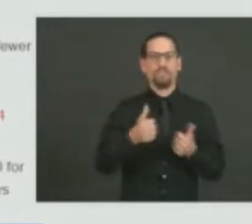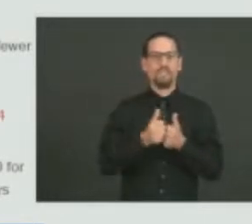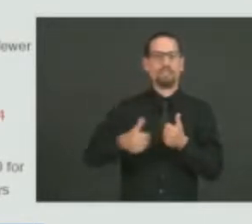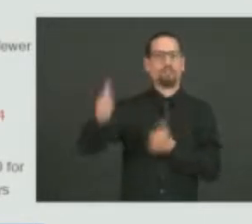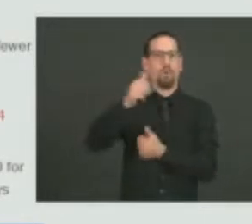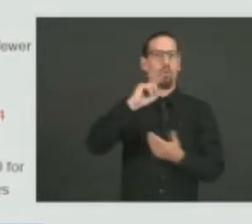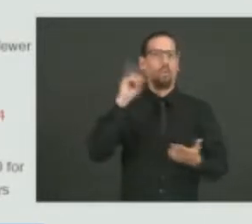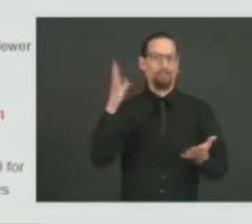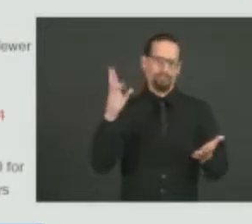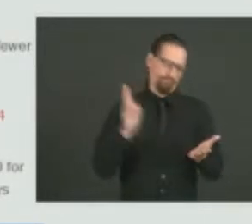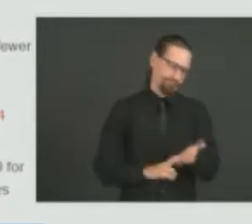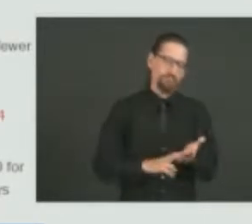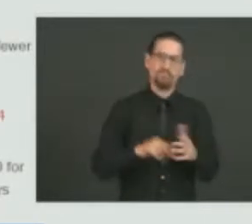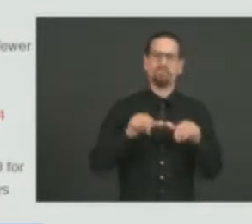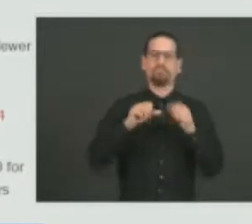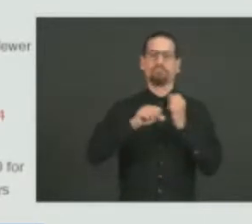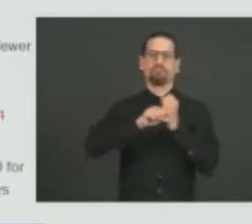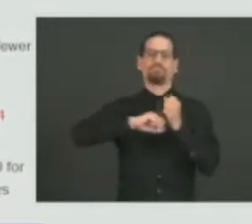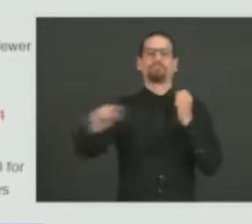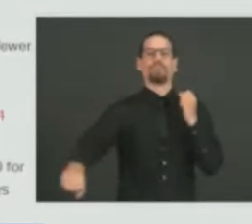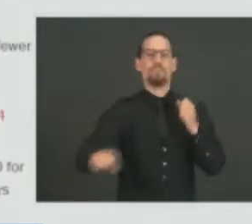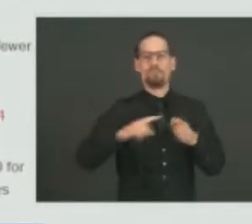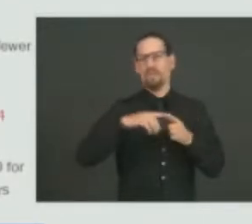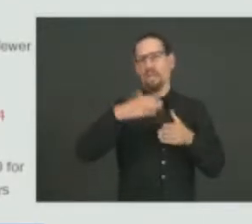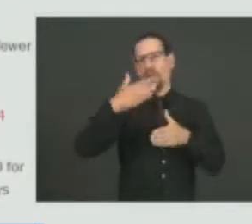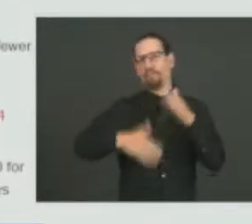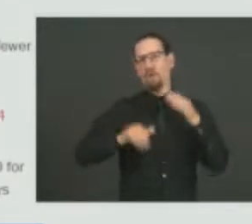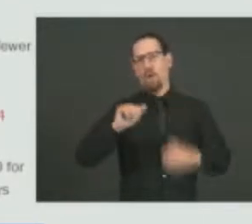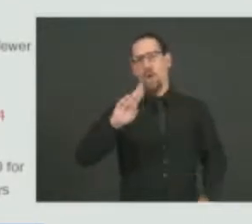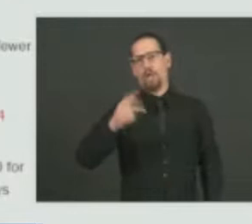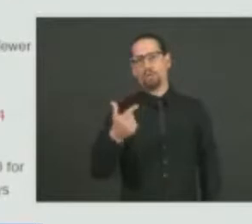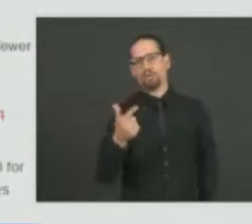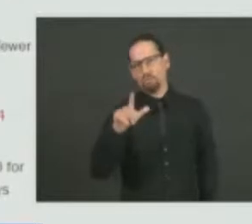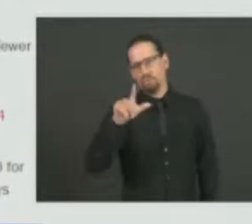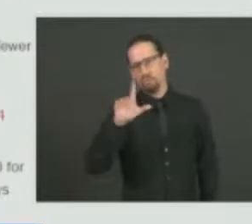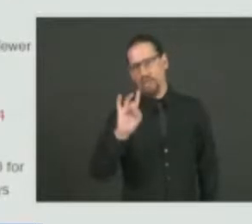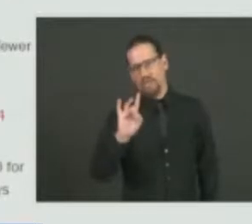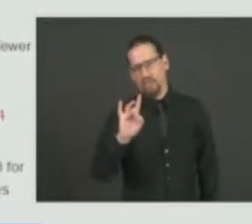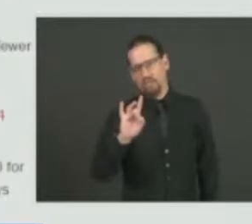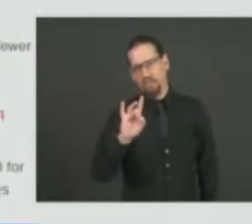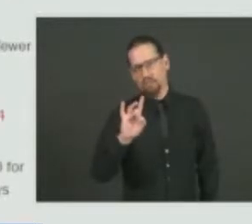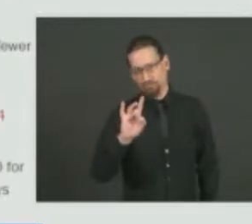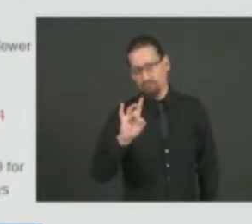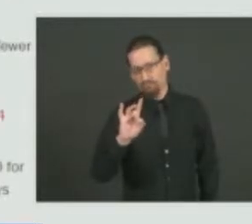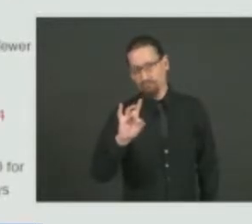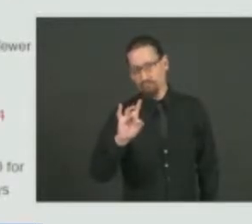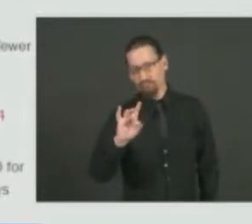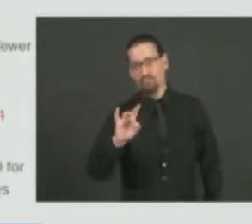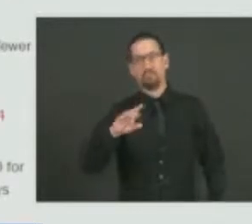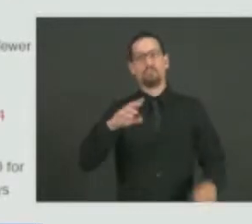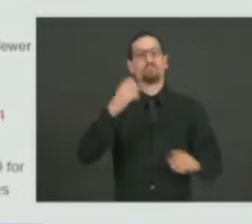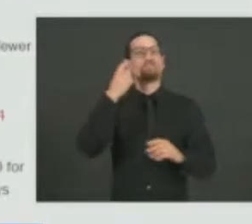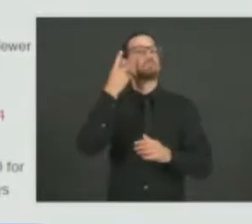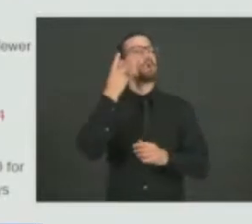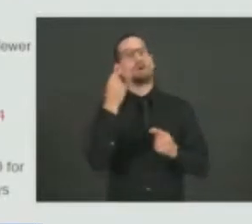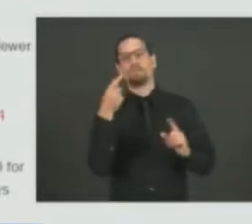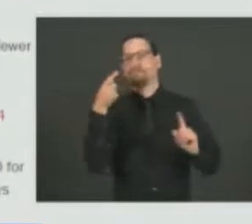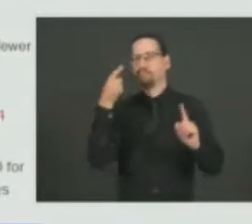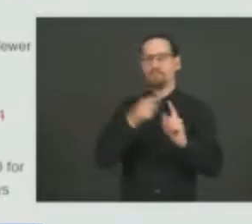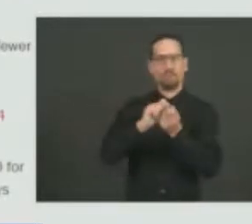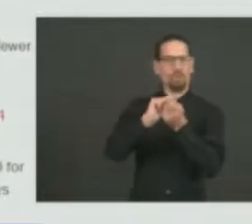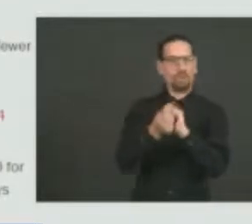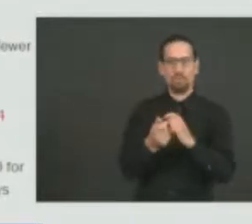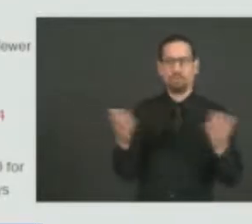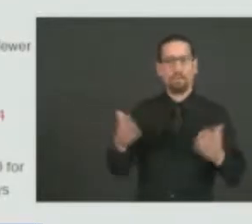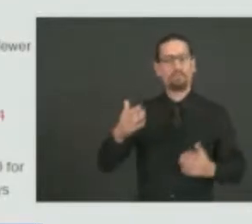August 28th with one change. We're going to lower the social gathering limit from